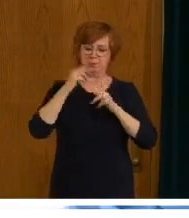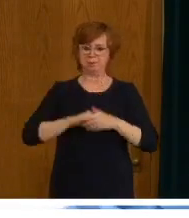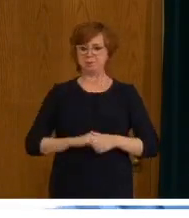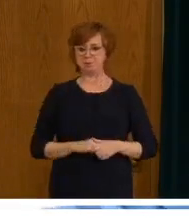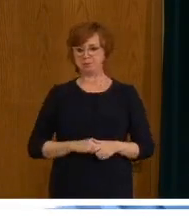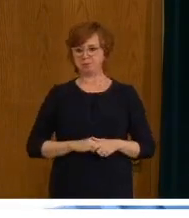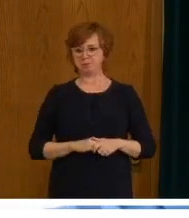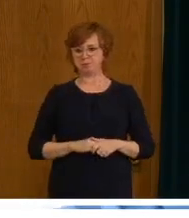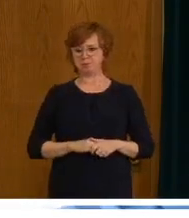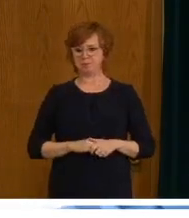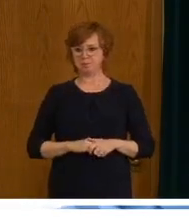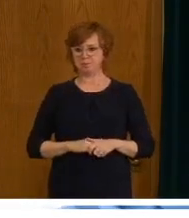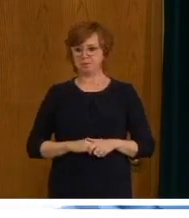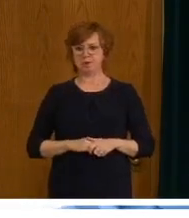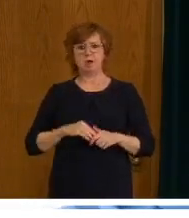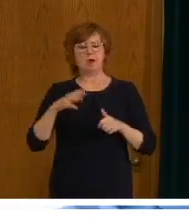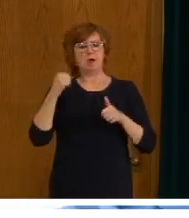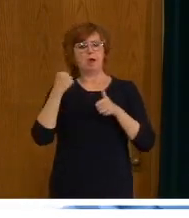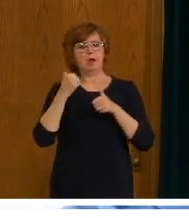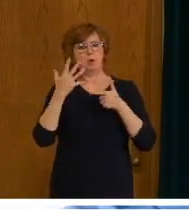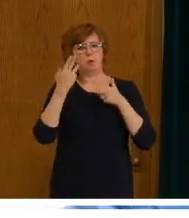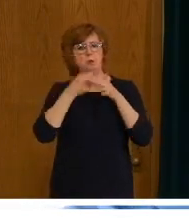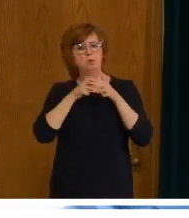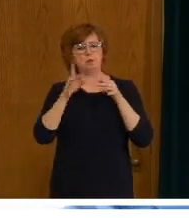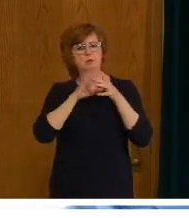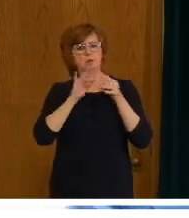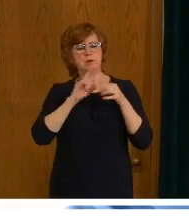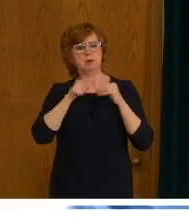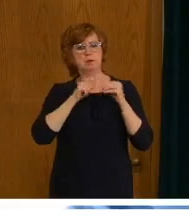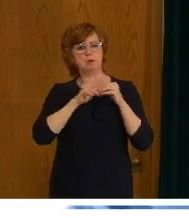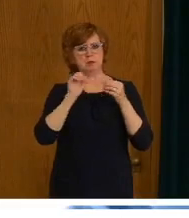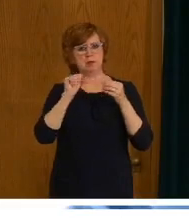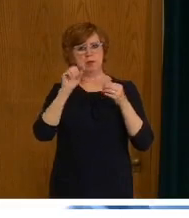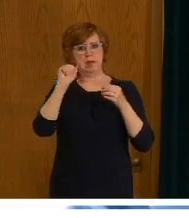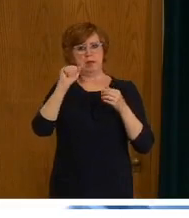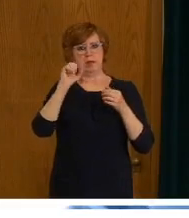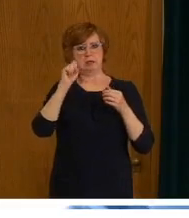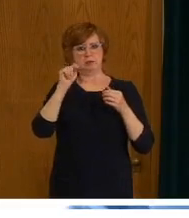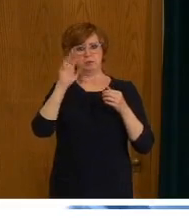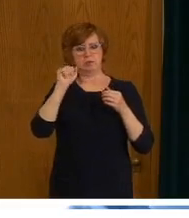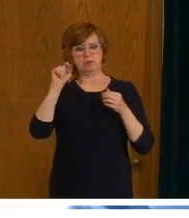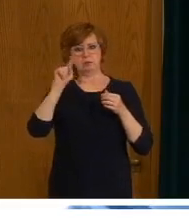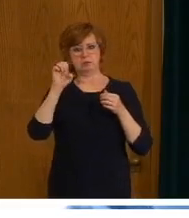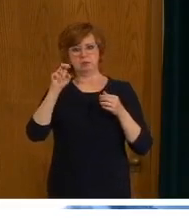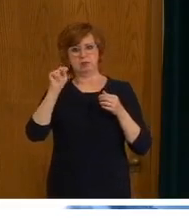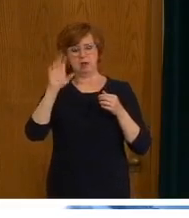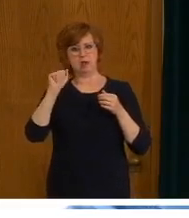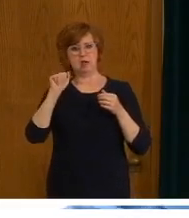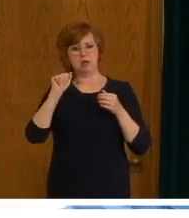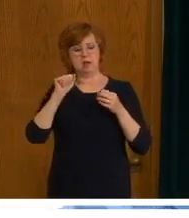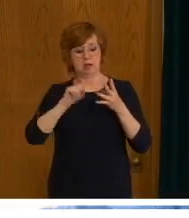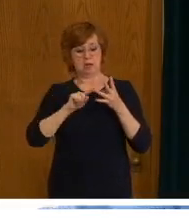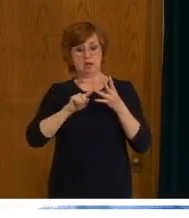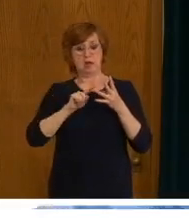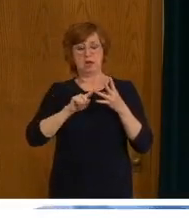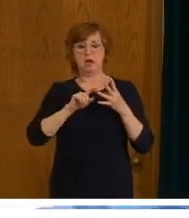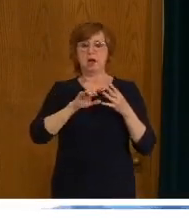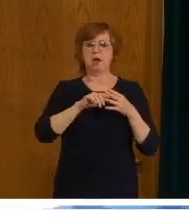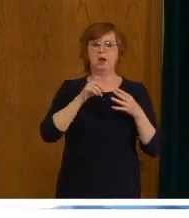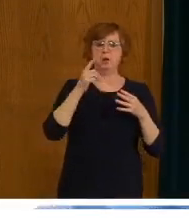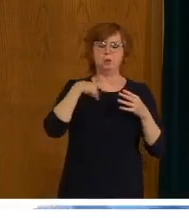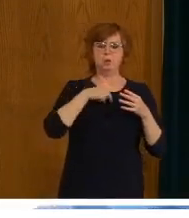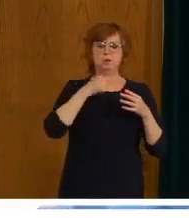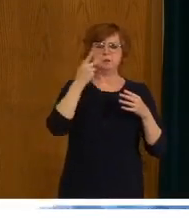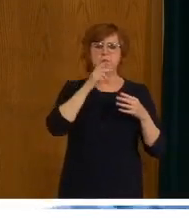been discussing around AstraZeneca, it's really good that NACI did come out with the recommendations, which is aligned with what we had